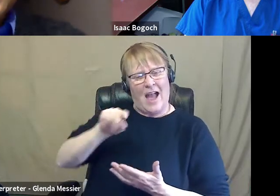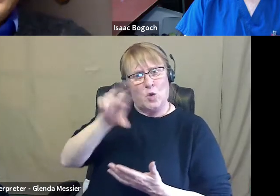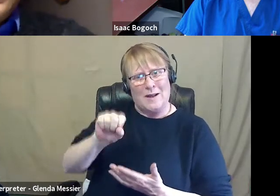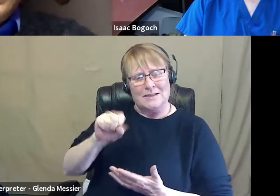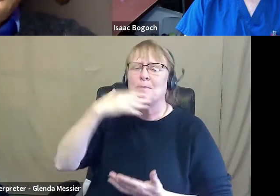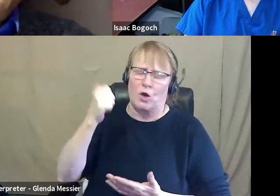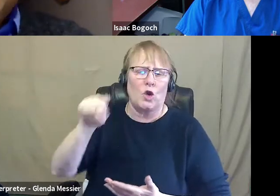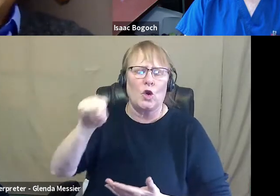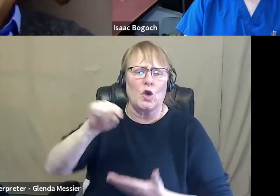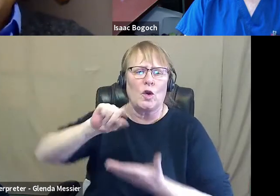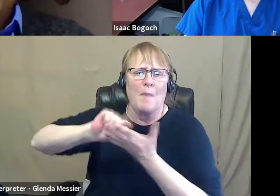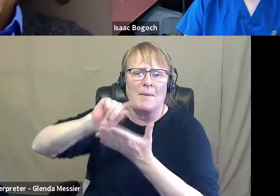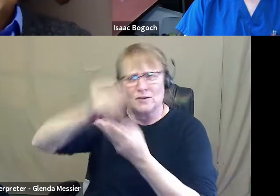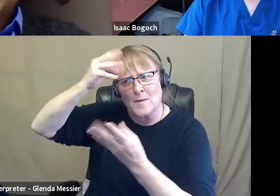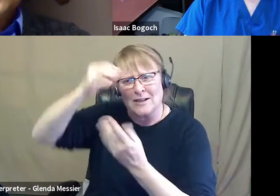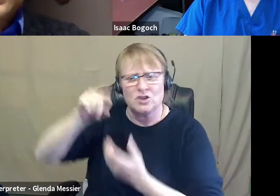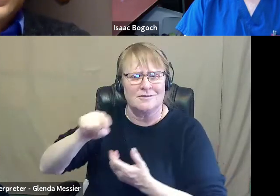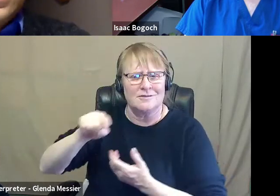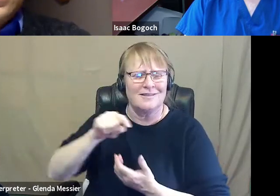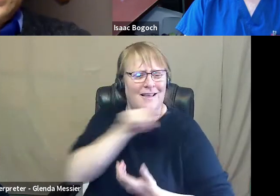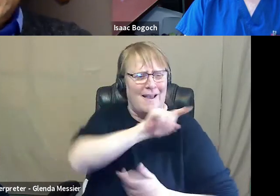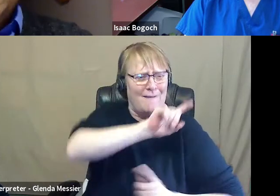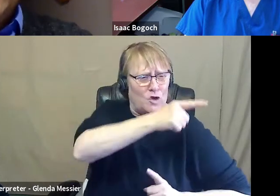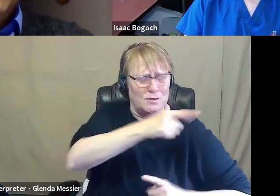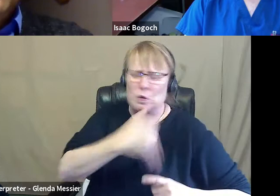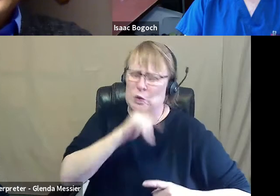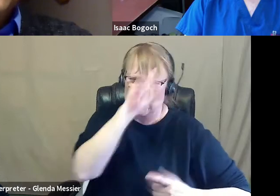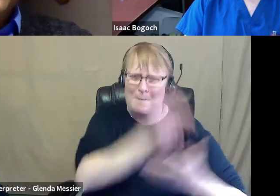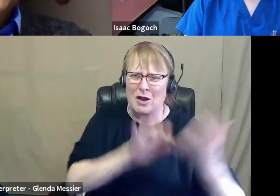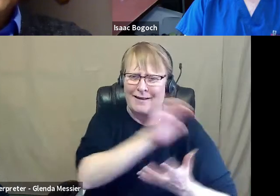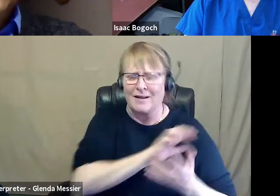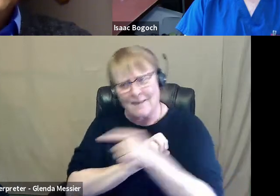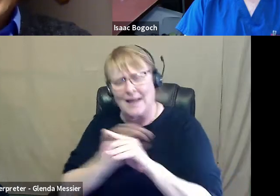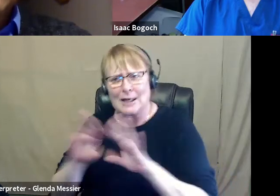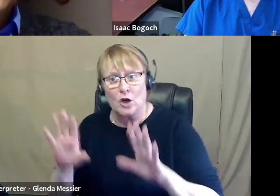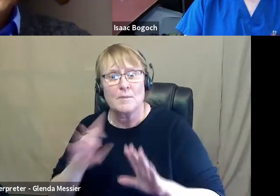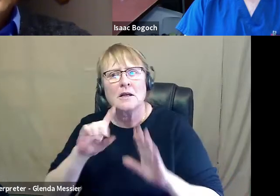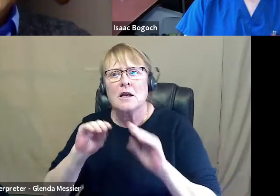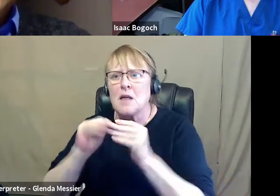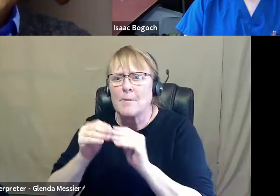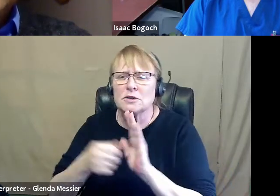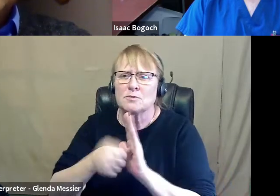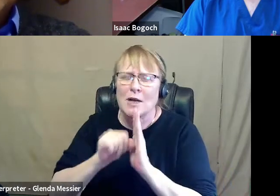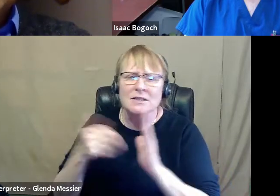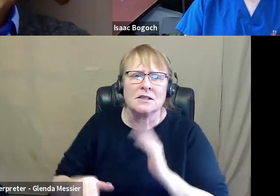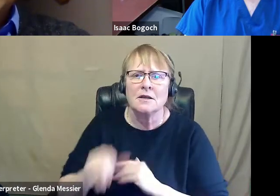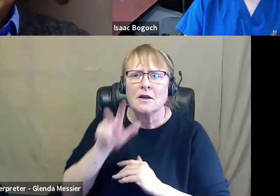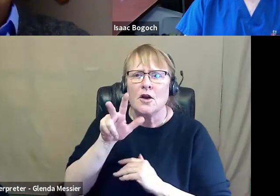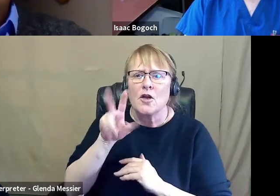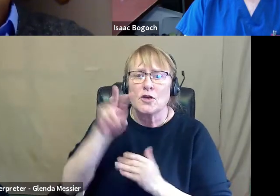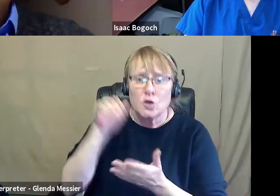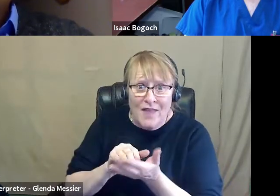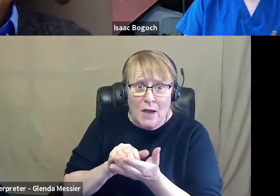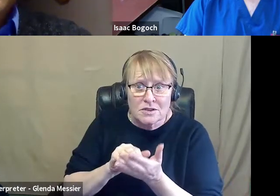as muddled, perhaps, as the first one. And again, very impressive numbers. So 32,000 with the Johnson & Johnson